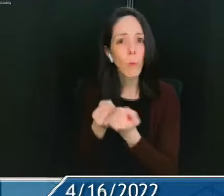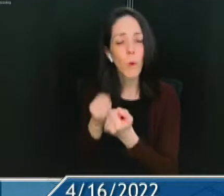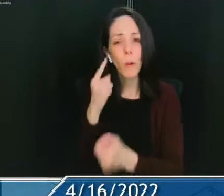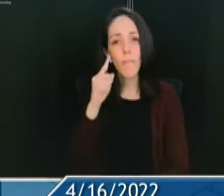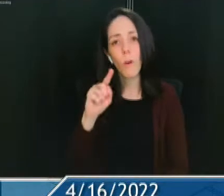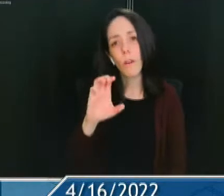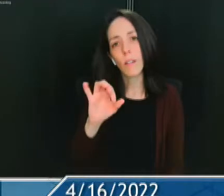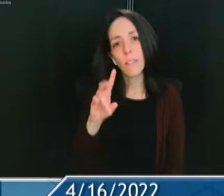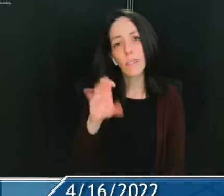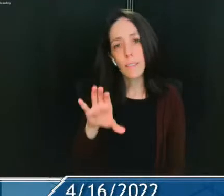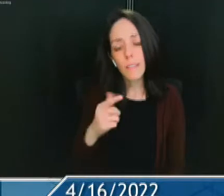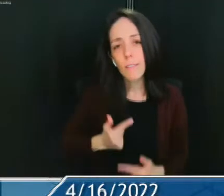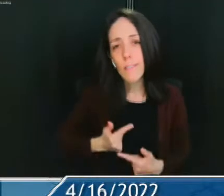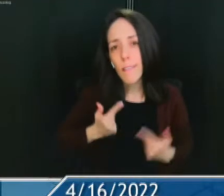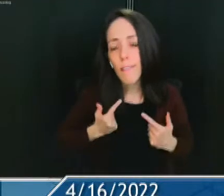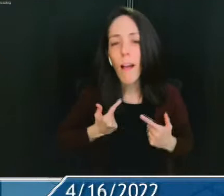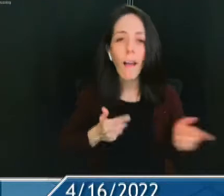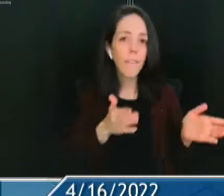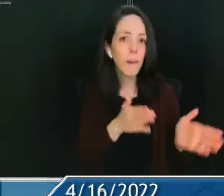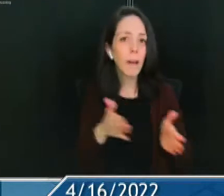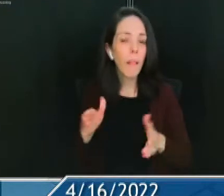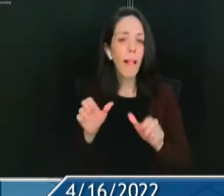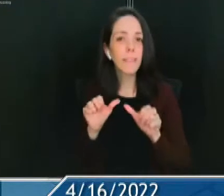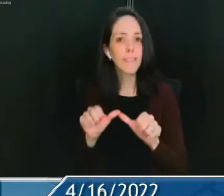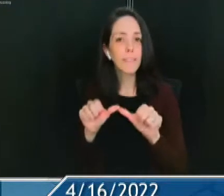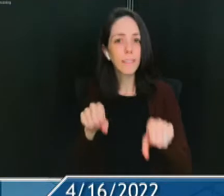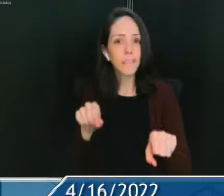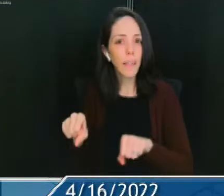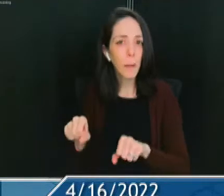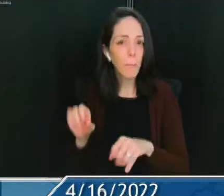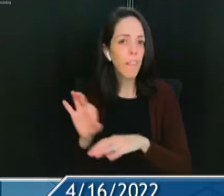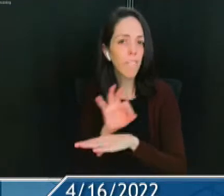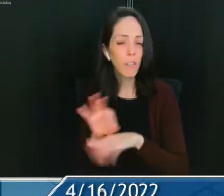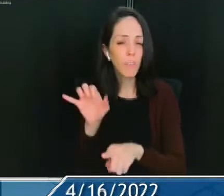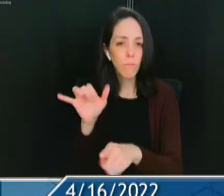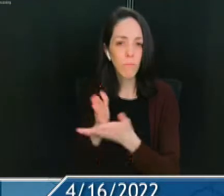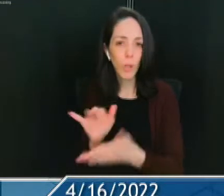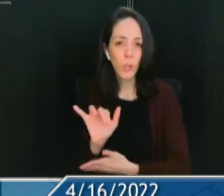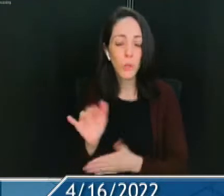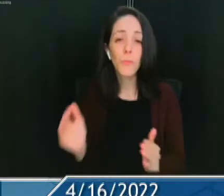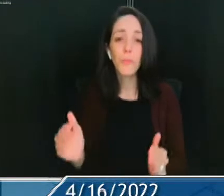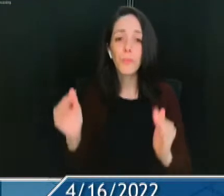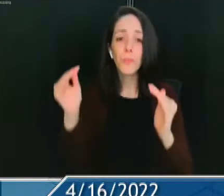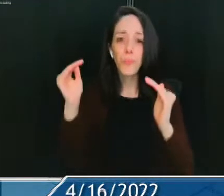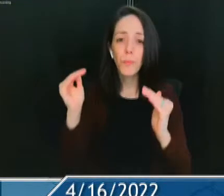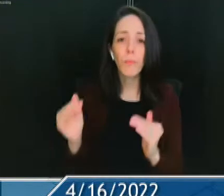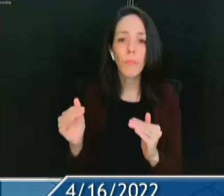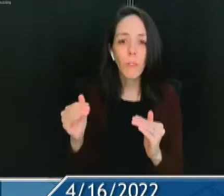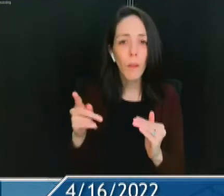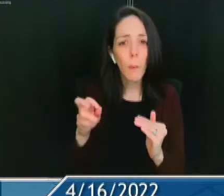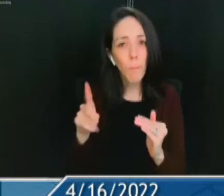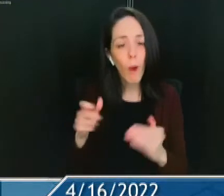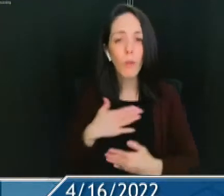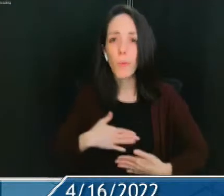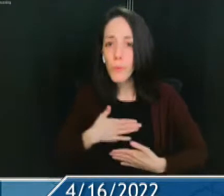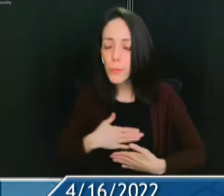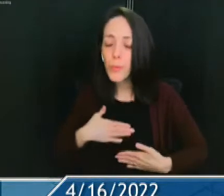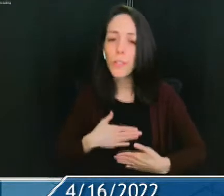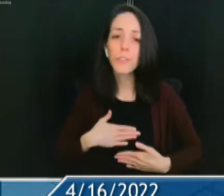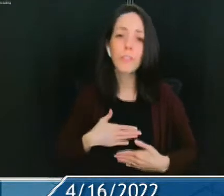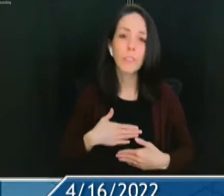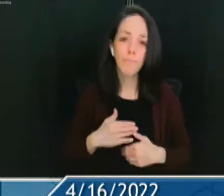planning and sustainability function are the larger components of that. And then again, you see Parks and Recreation as well up there as